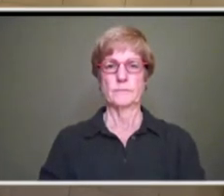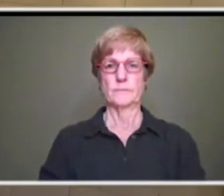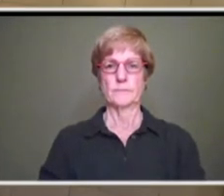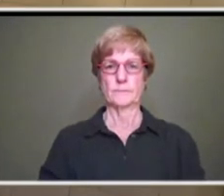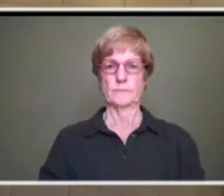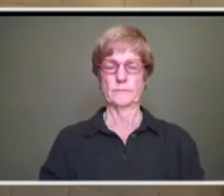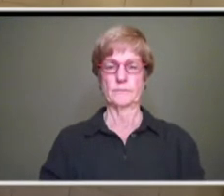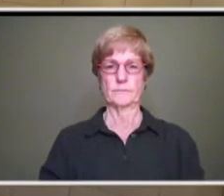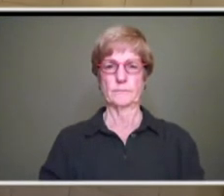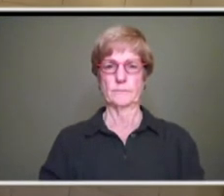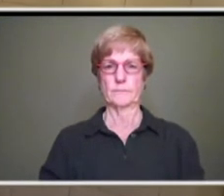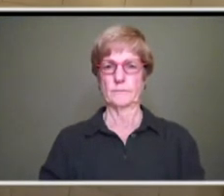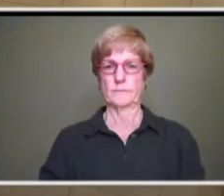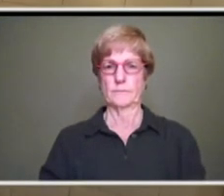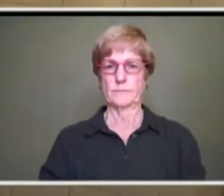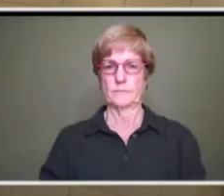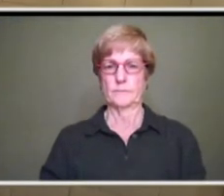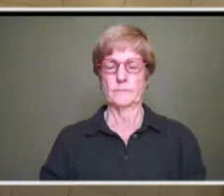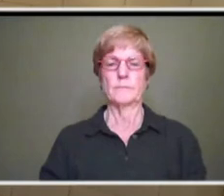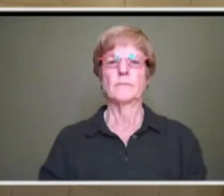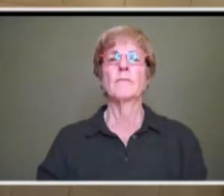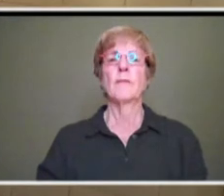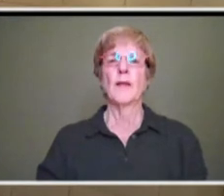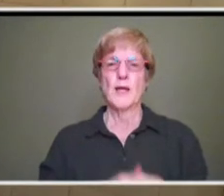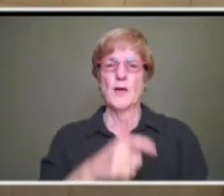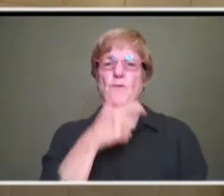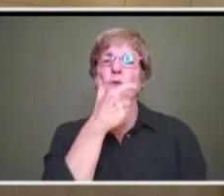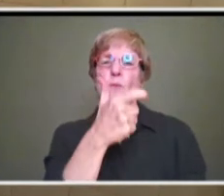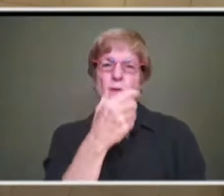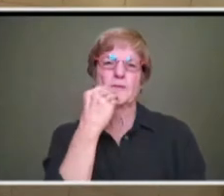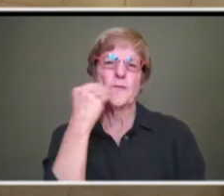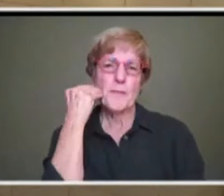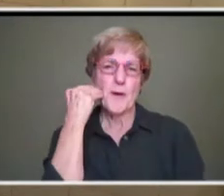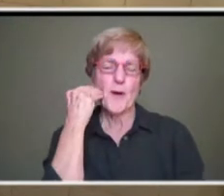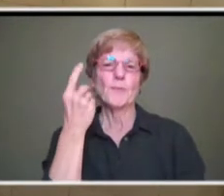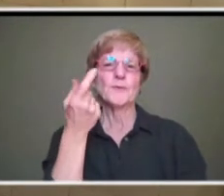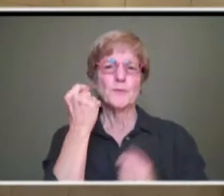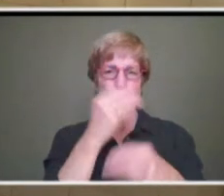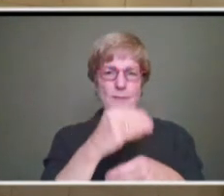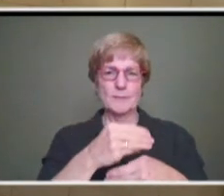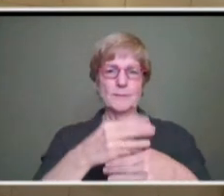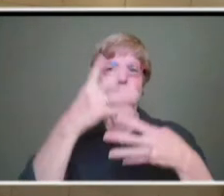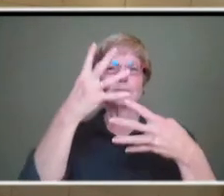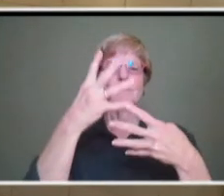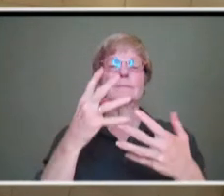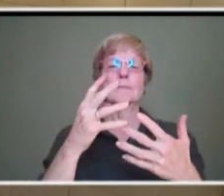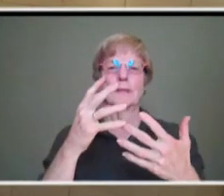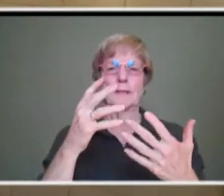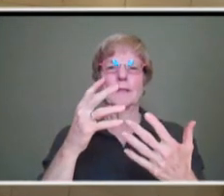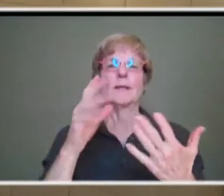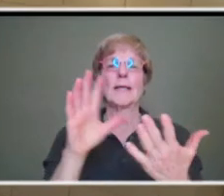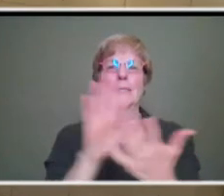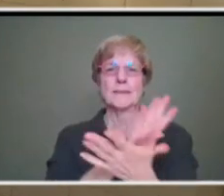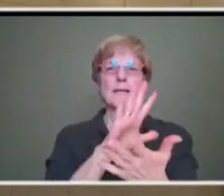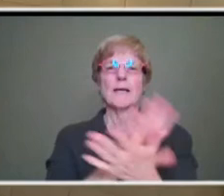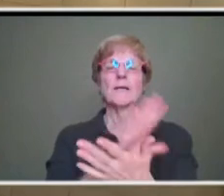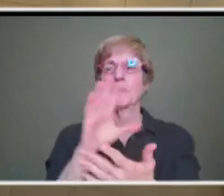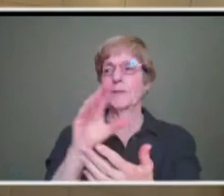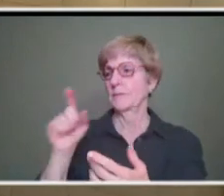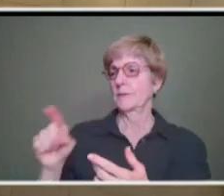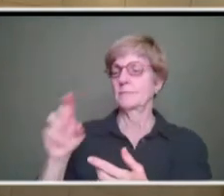those that are watching we're working to get something pulled up document that Miss Johnson is referencing